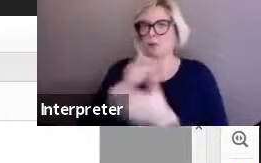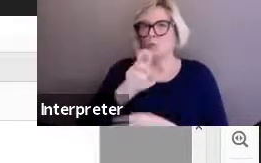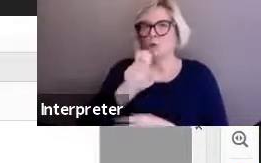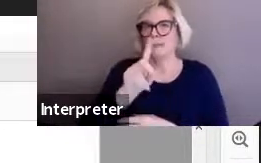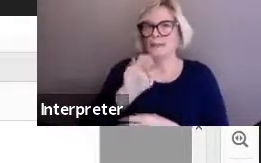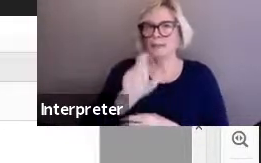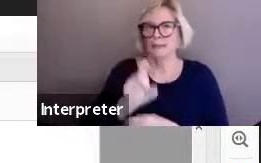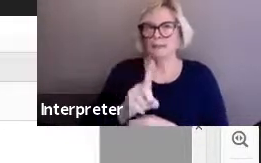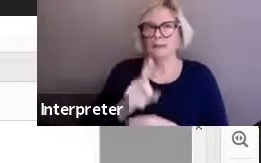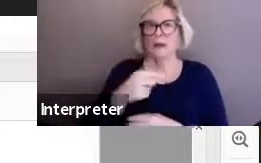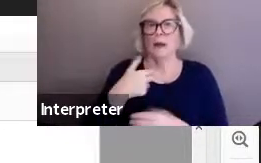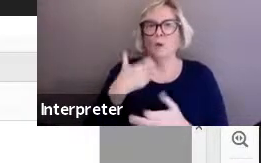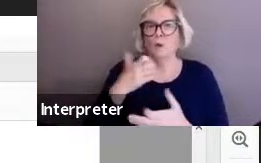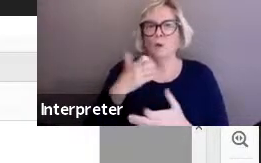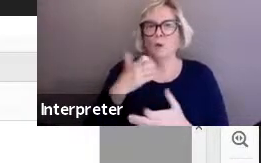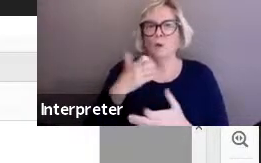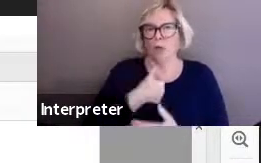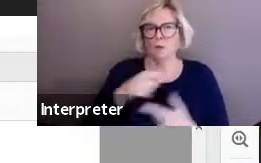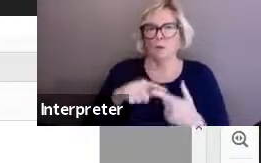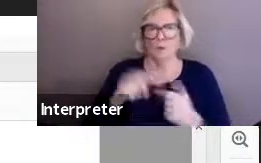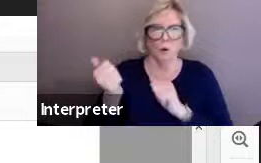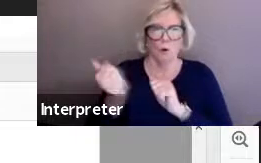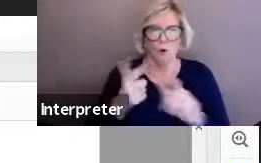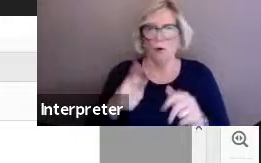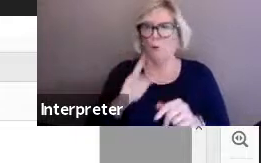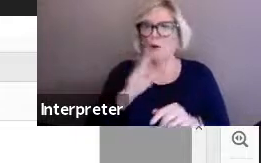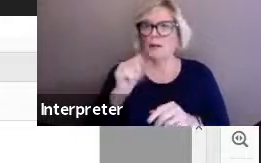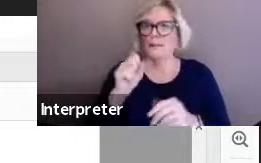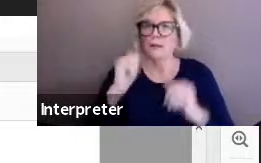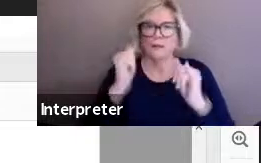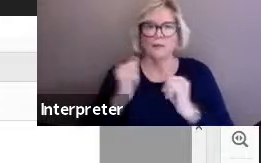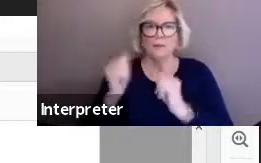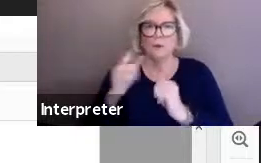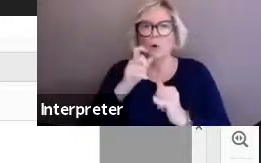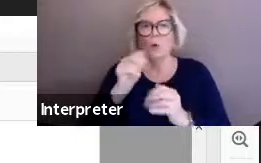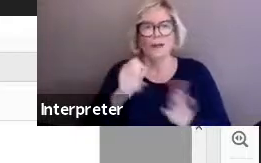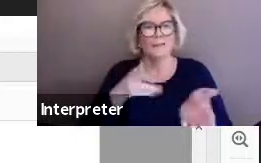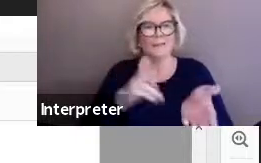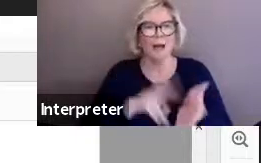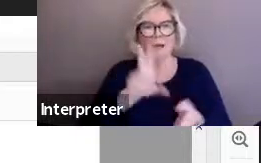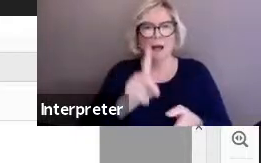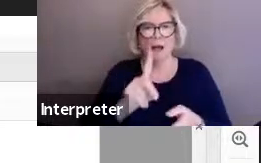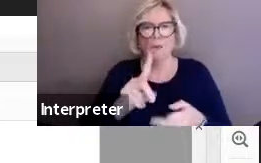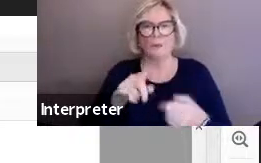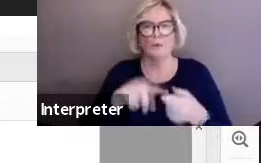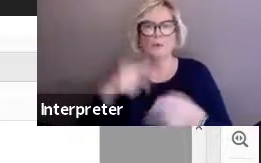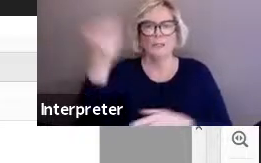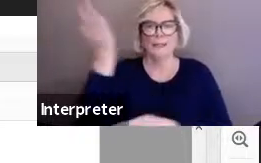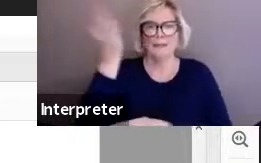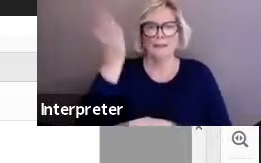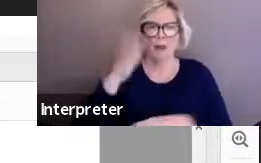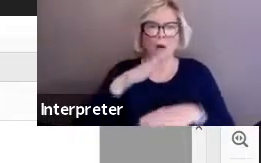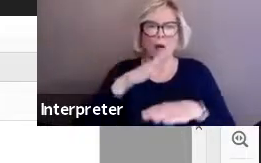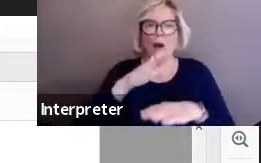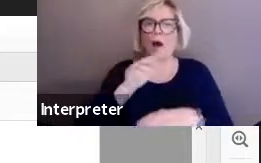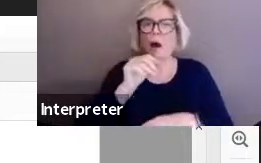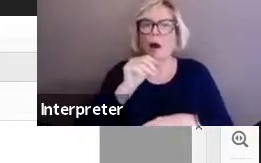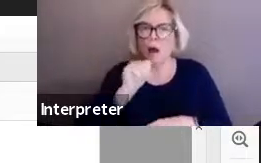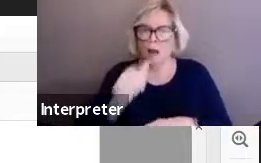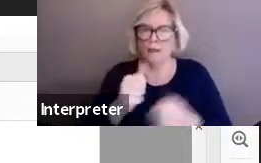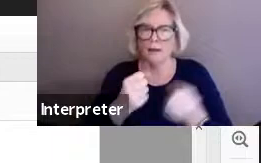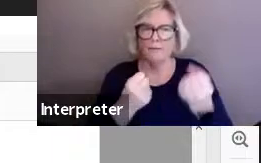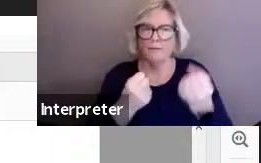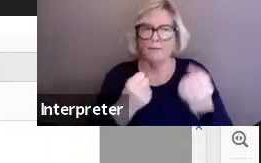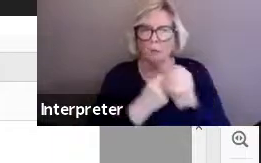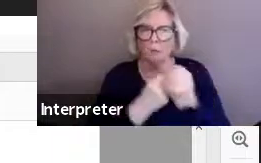everyone. There was a individual signed up to testify unfavorably on the civil rights